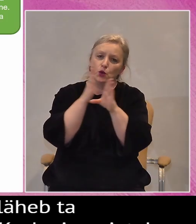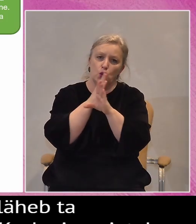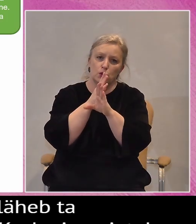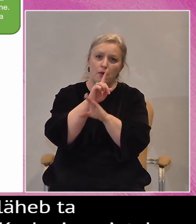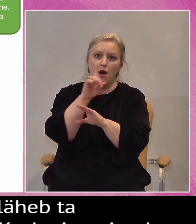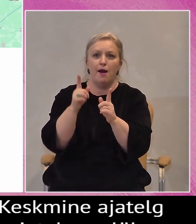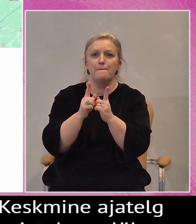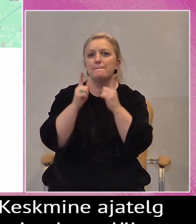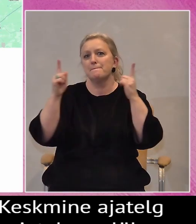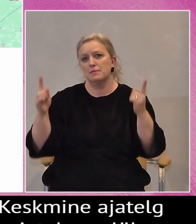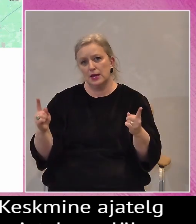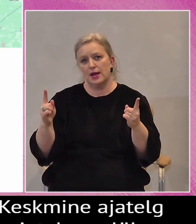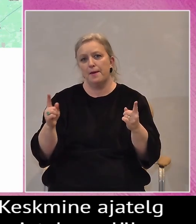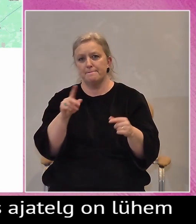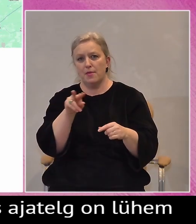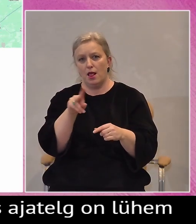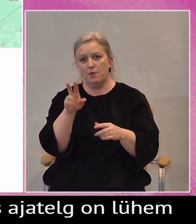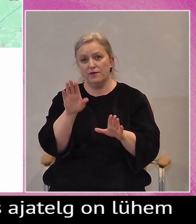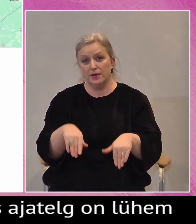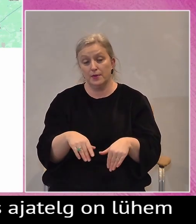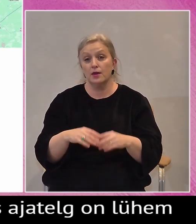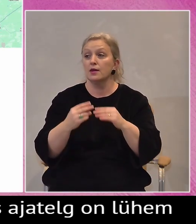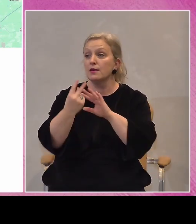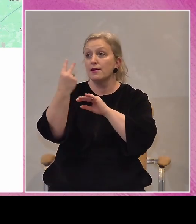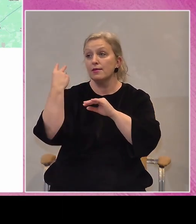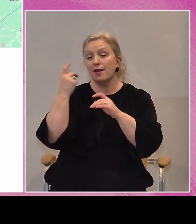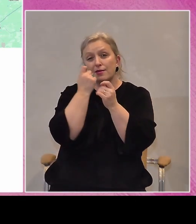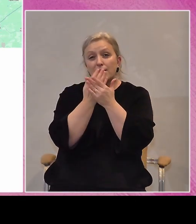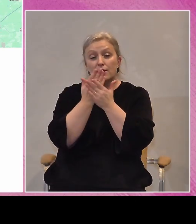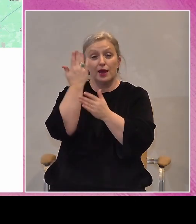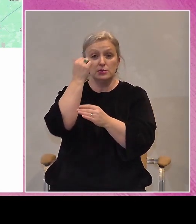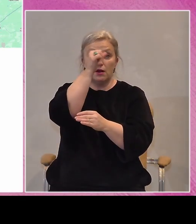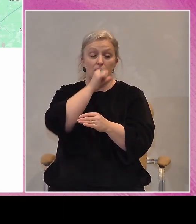less, it can be more, depending on the case.